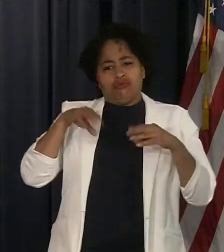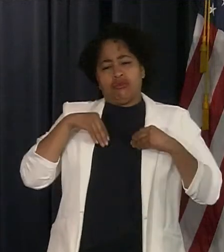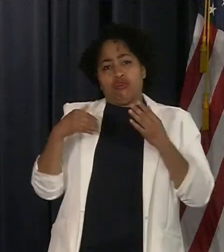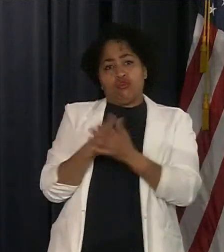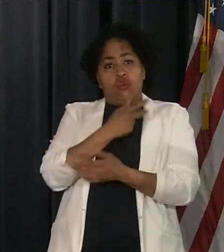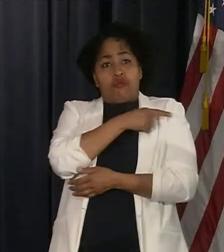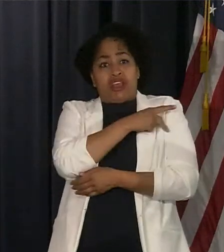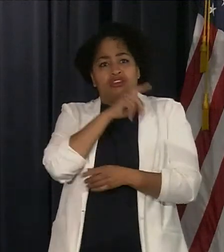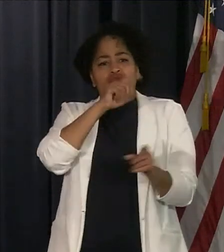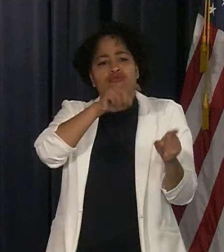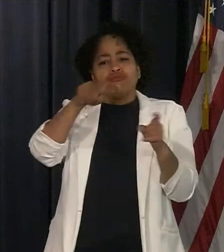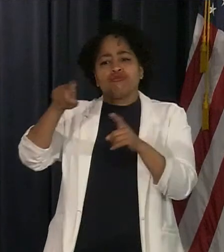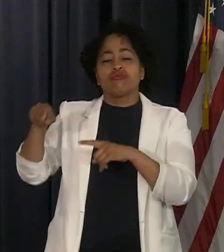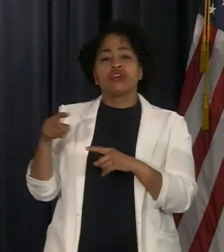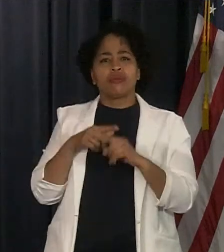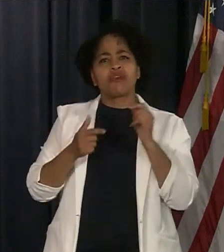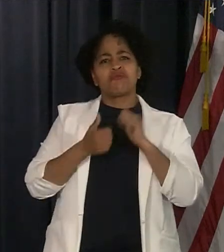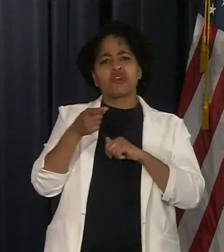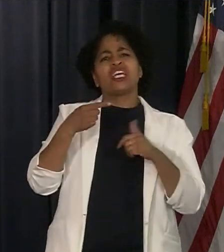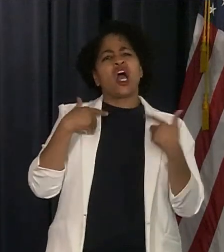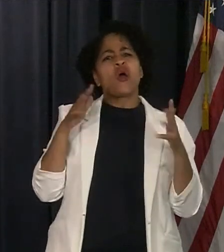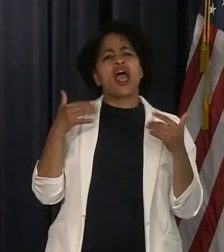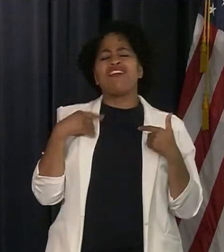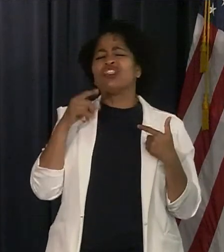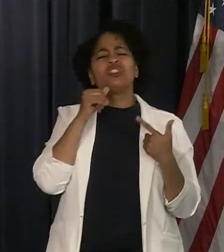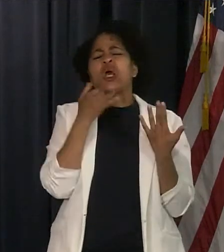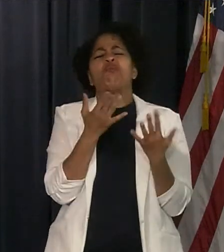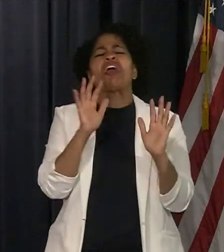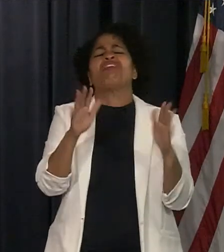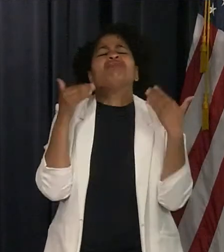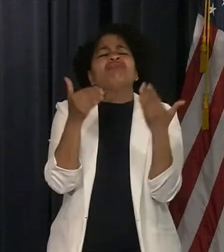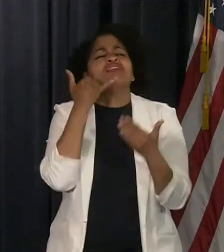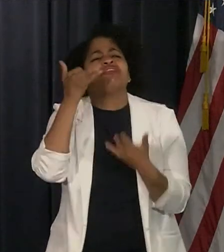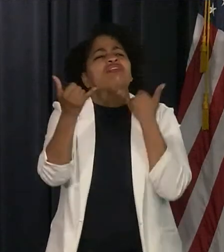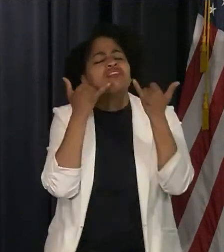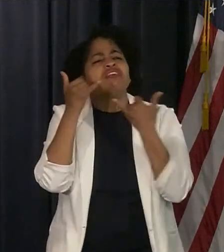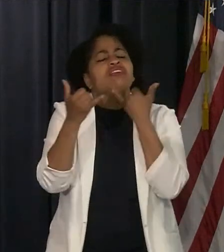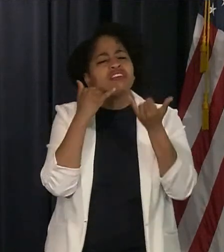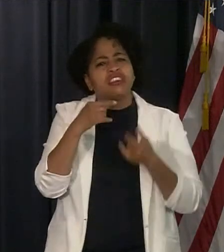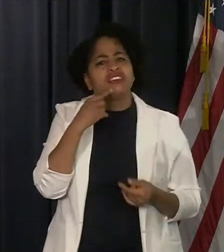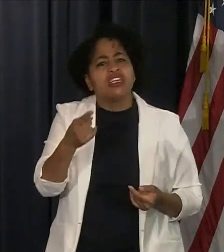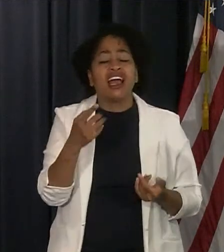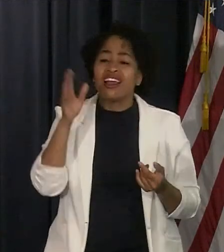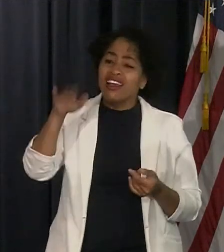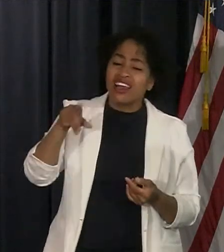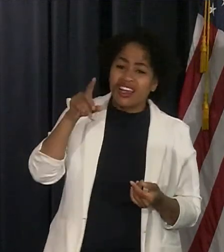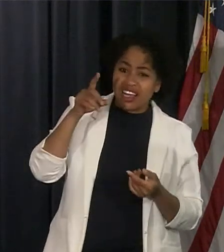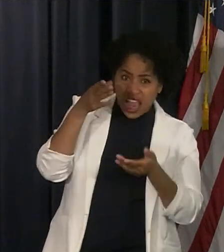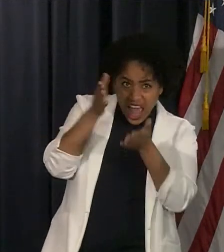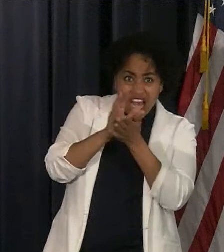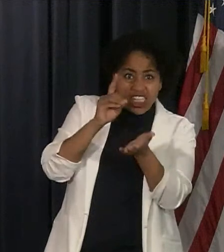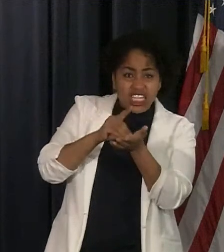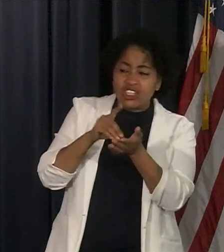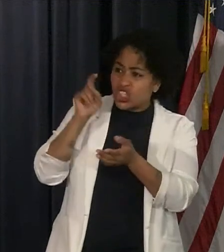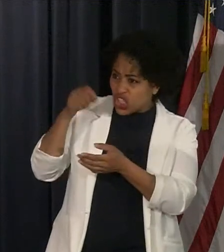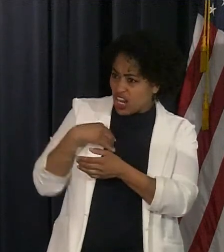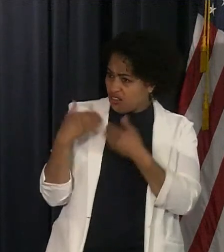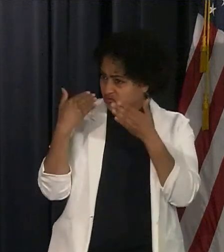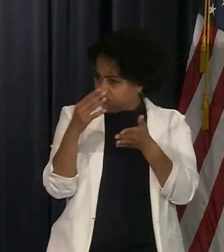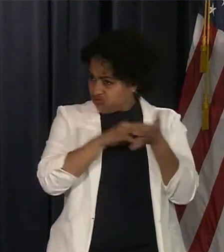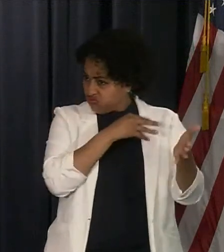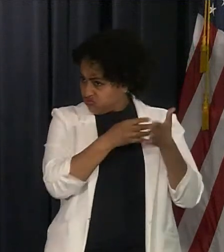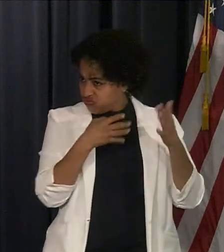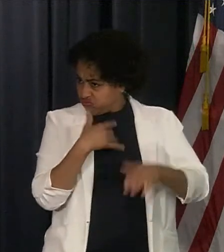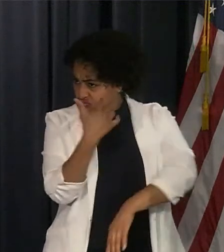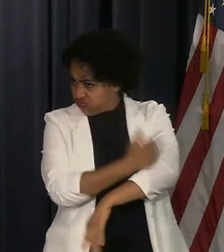these conditions have a primary care doctor. Just don't hesitate. Pick up the phone and call and say, hey, should I call the TCF Center